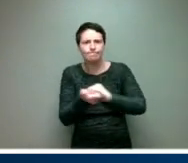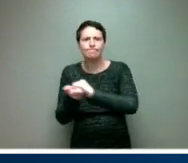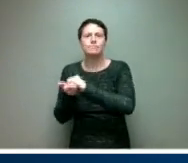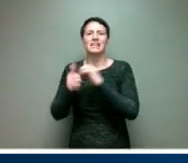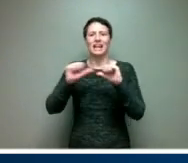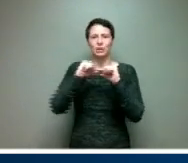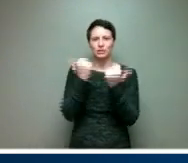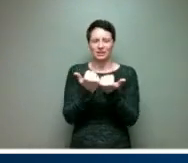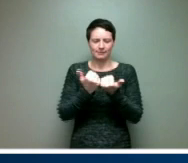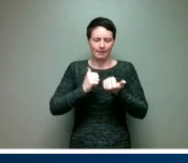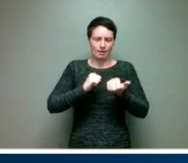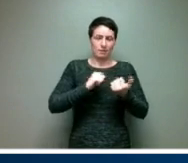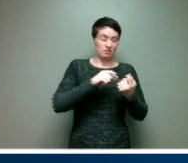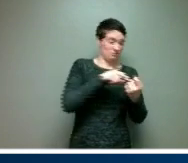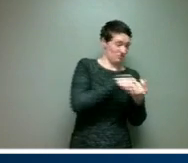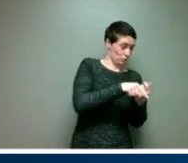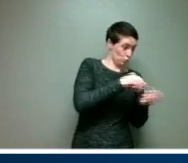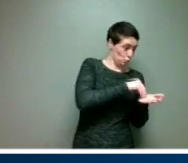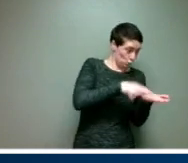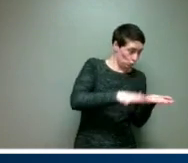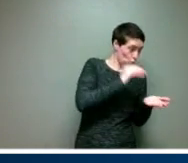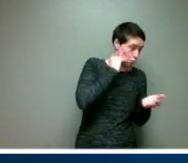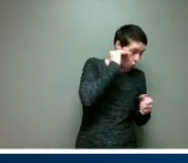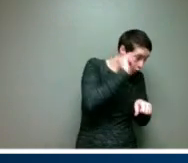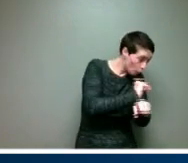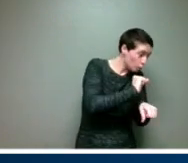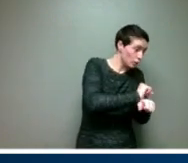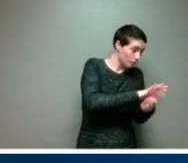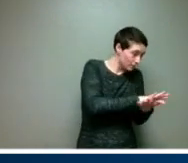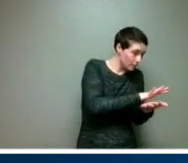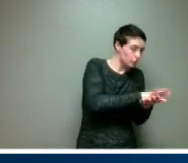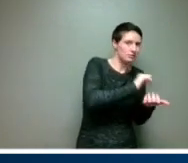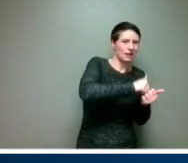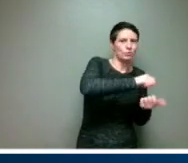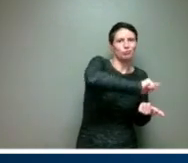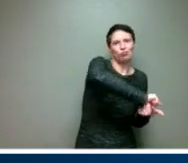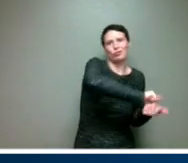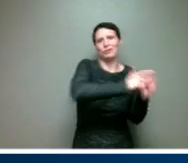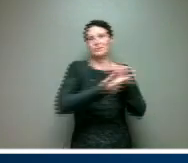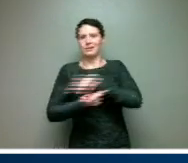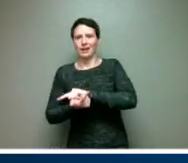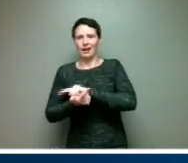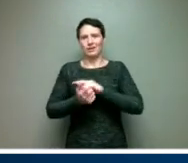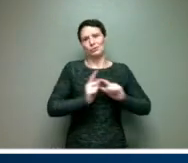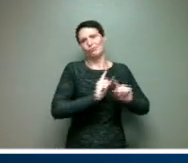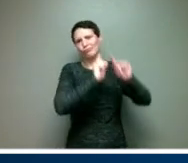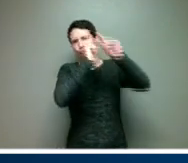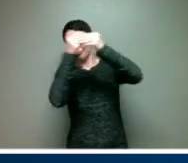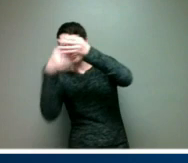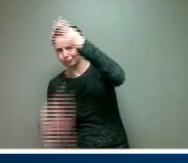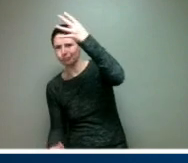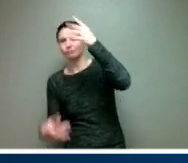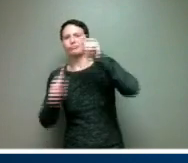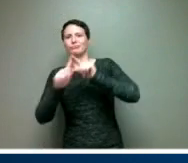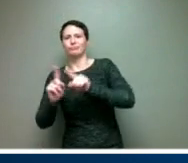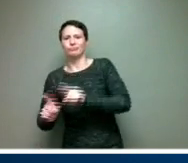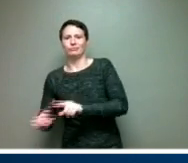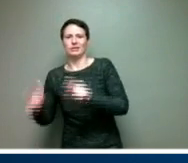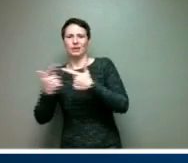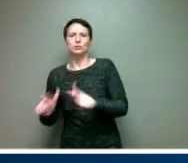and the interpreting of documents. There are several different formats or forums that